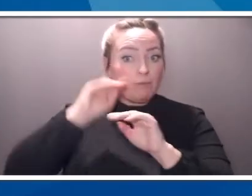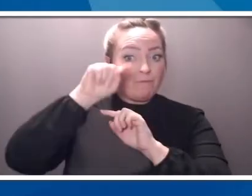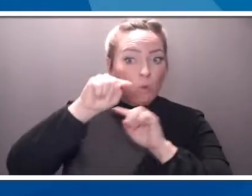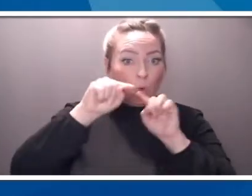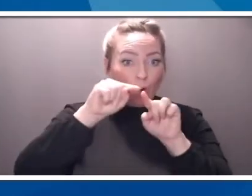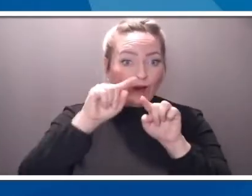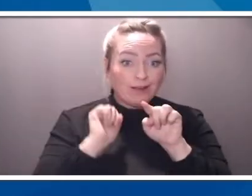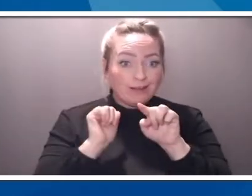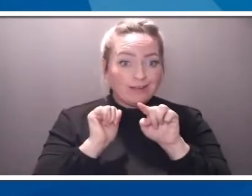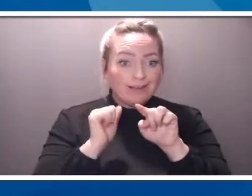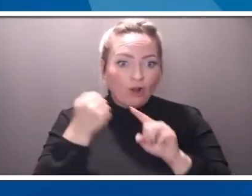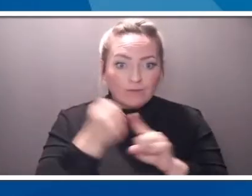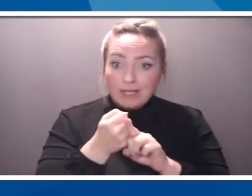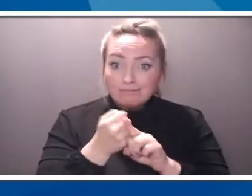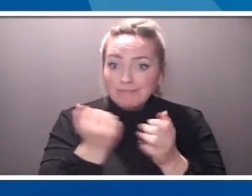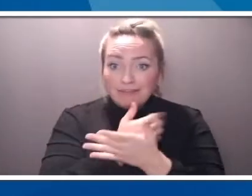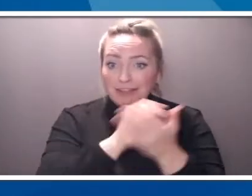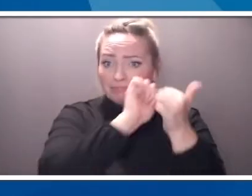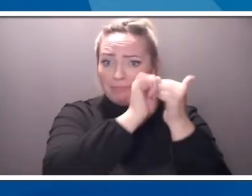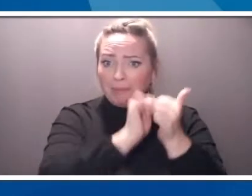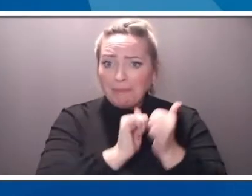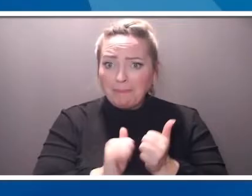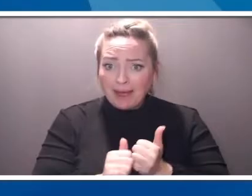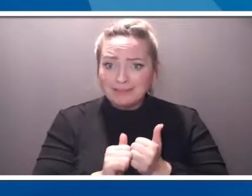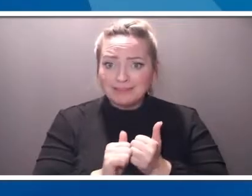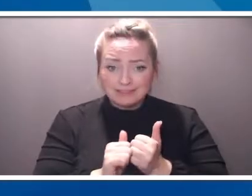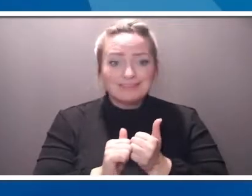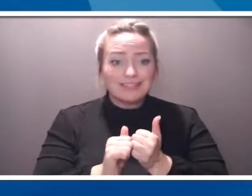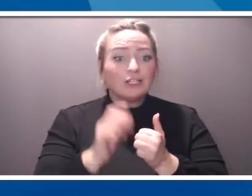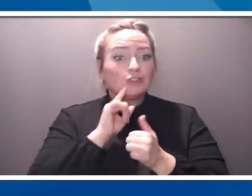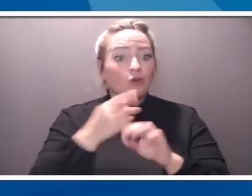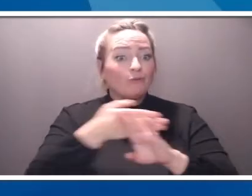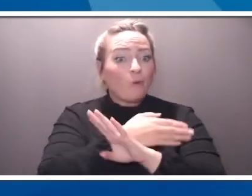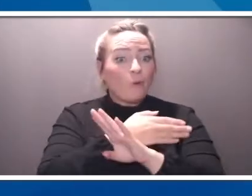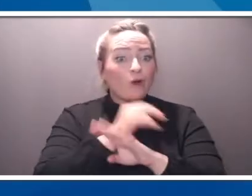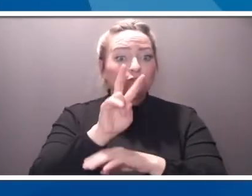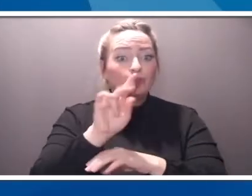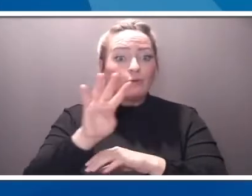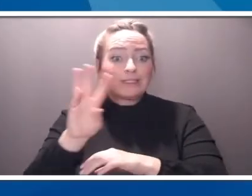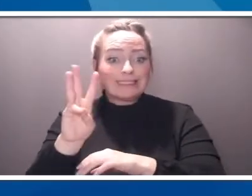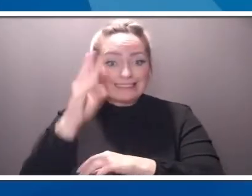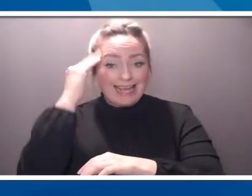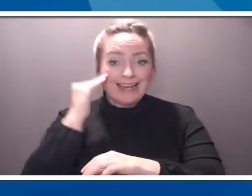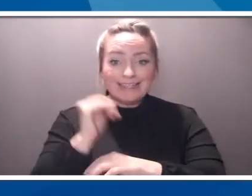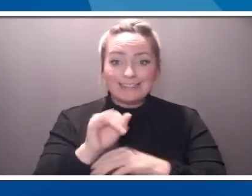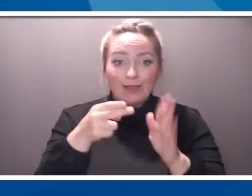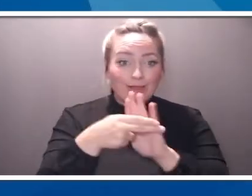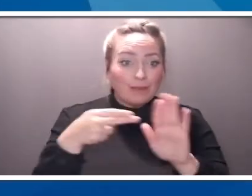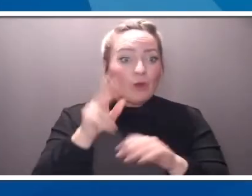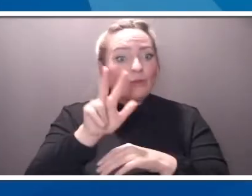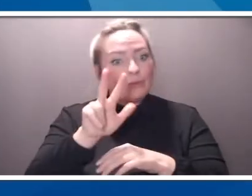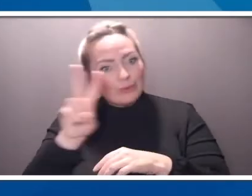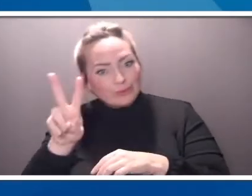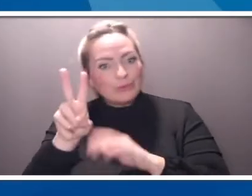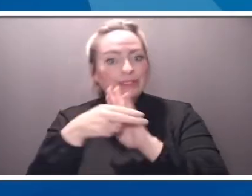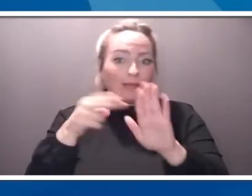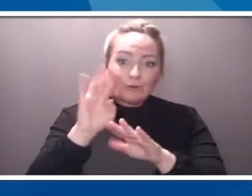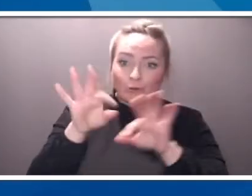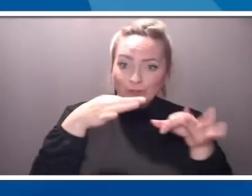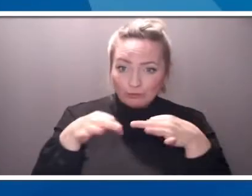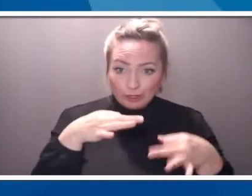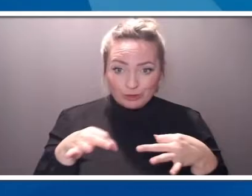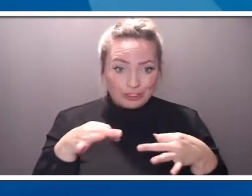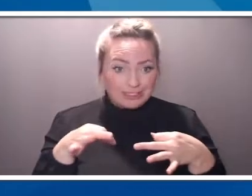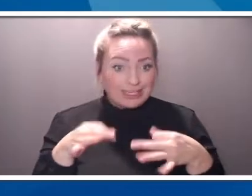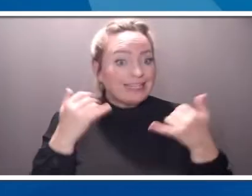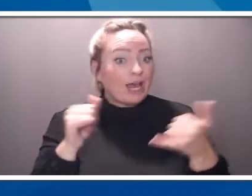that paragraph before it. And all of a sudden, everything passes. So as before, 246 headings and labels,